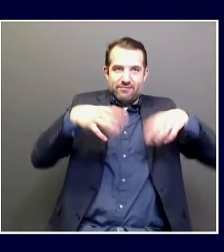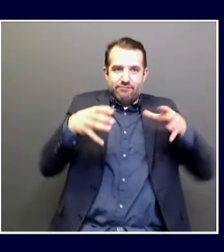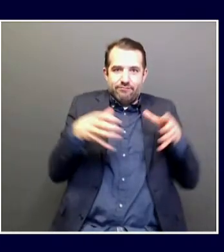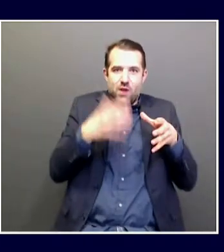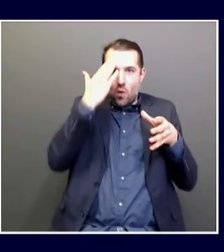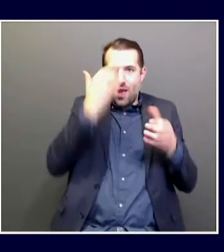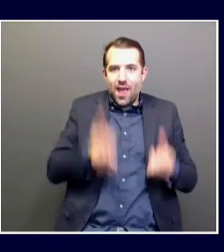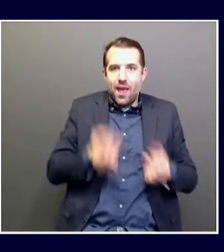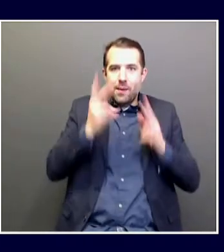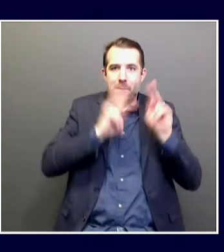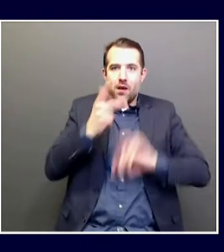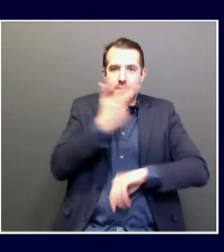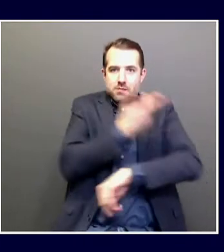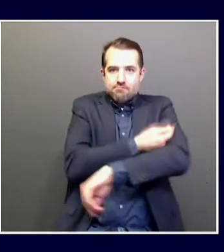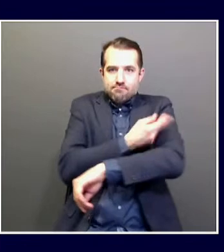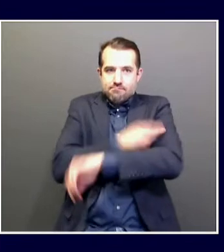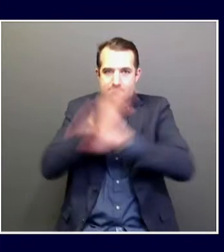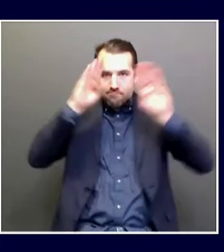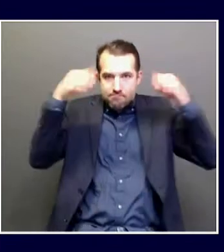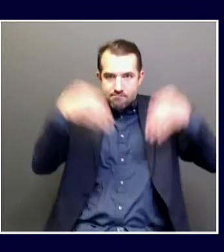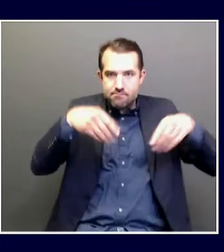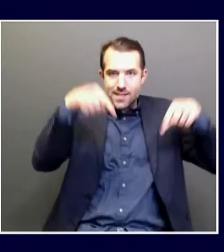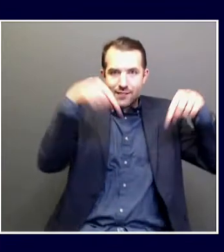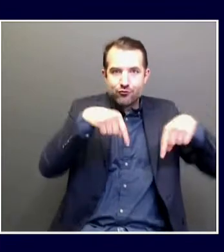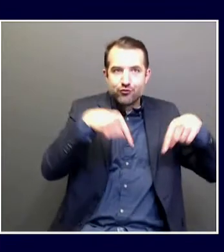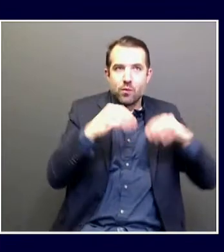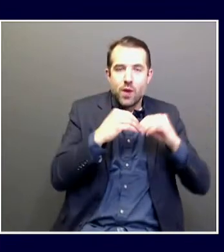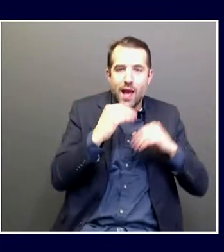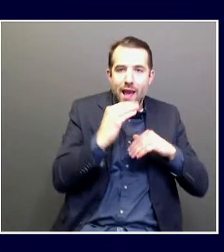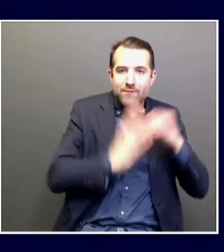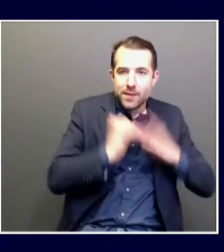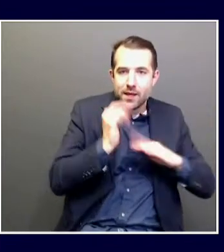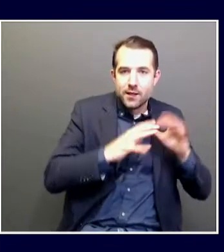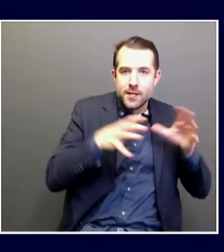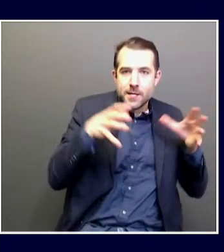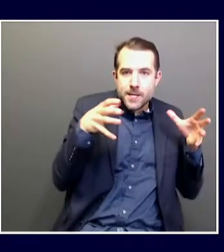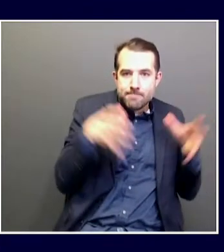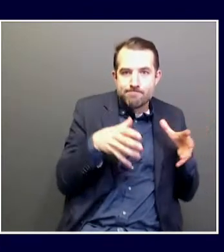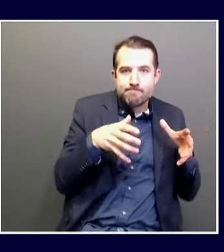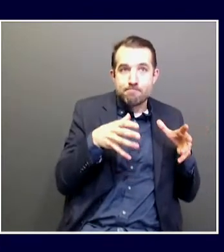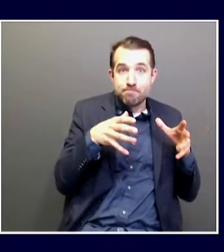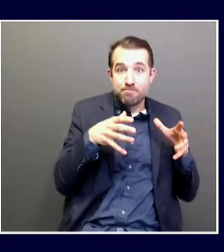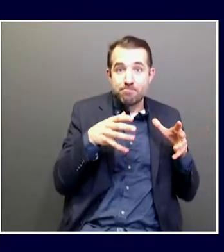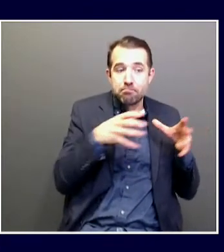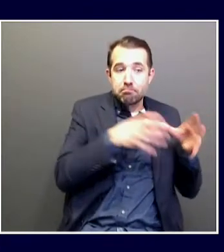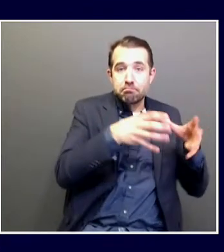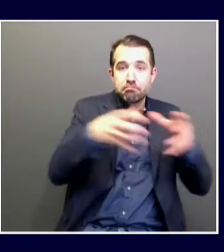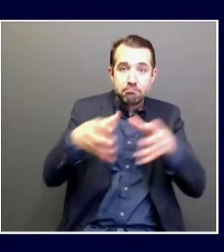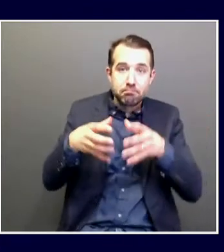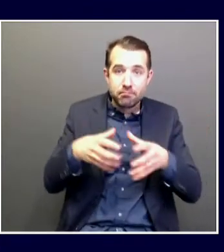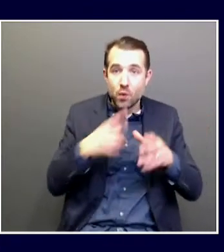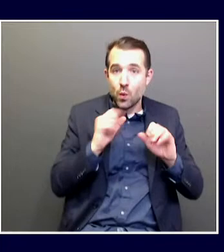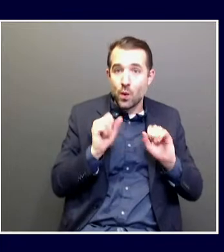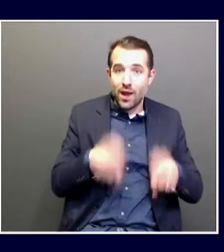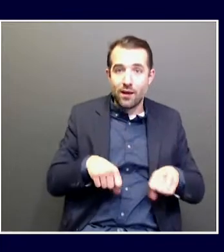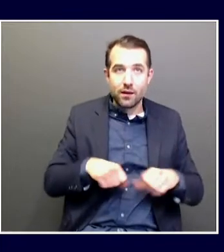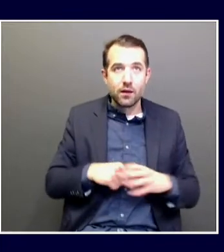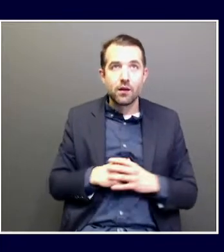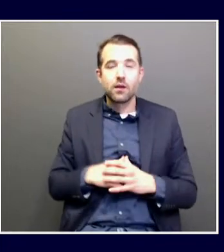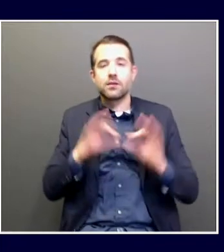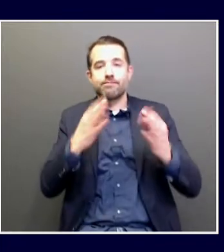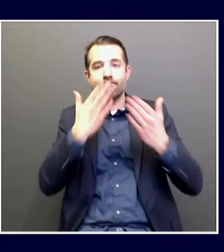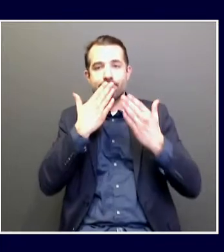more favorable than they would be in other places in the world. Thank you so much. I appreciate the thoughtful answer. Yep. Thanks,